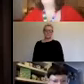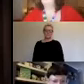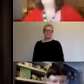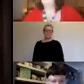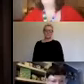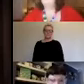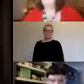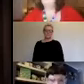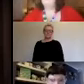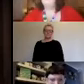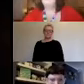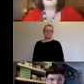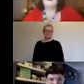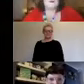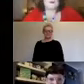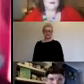Hello, everyone.